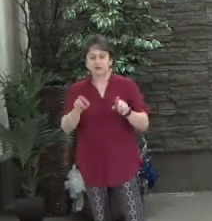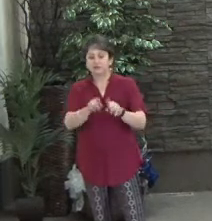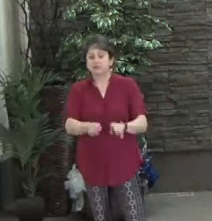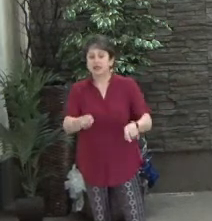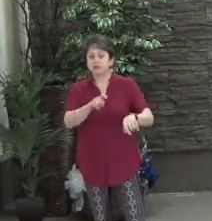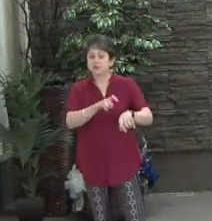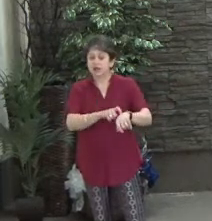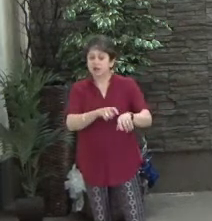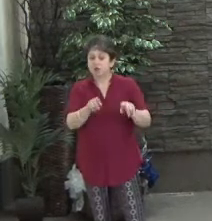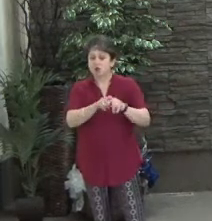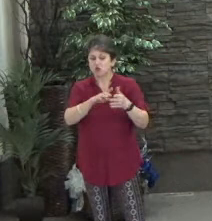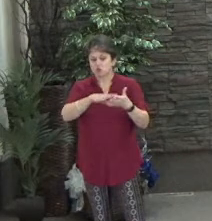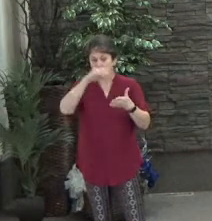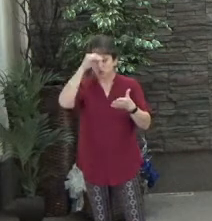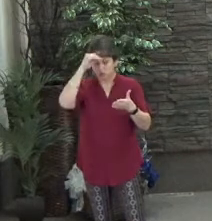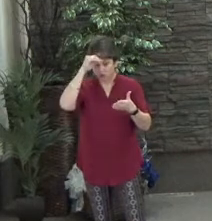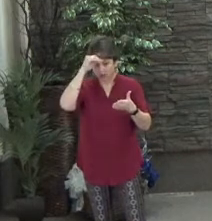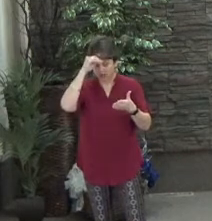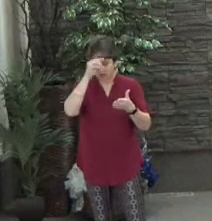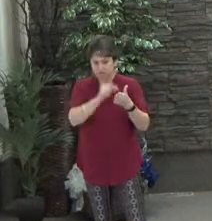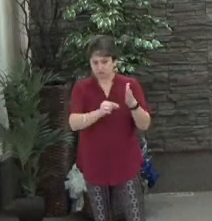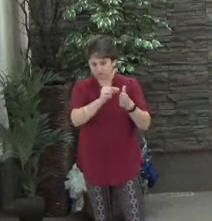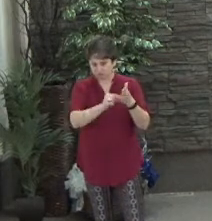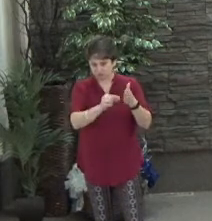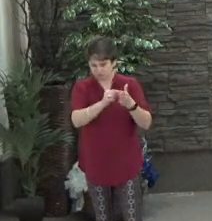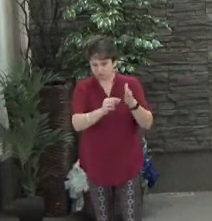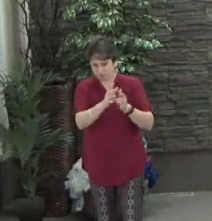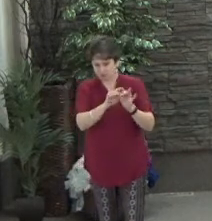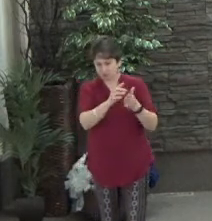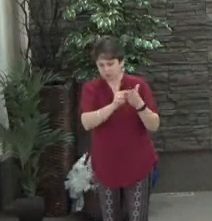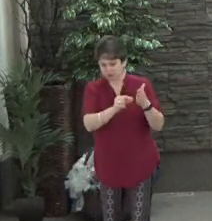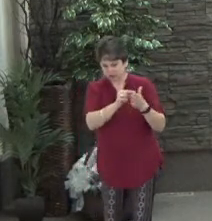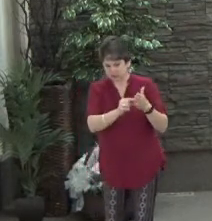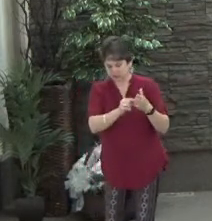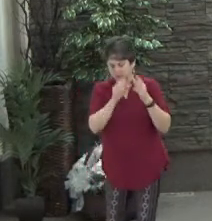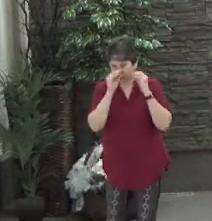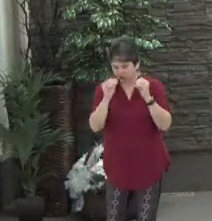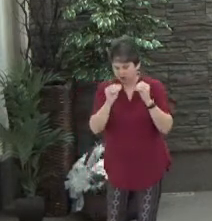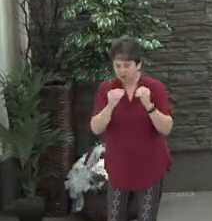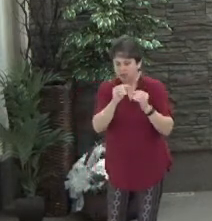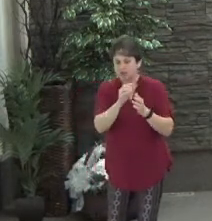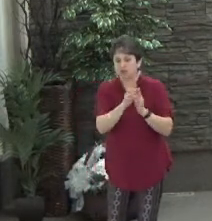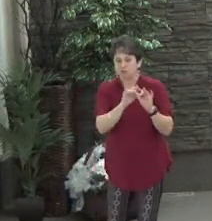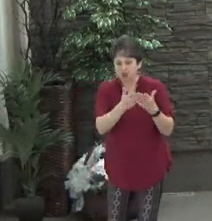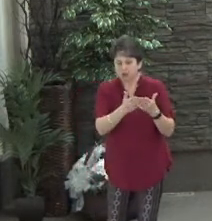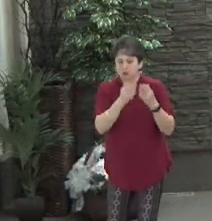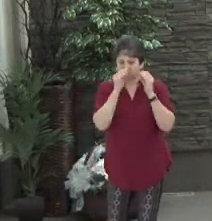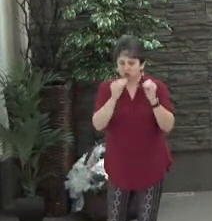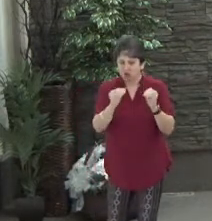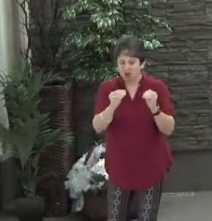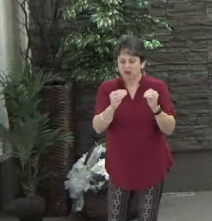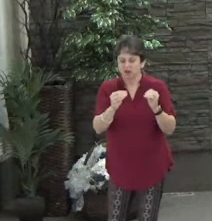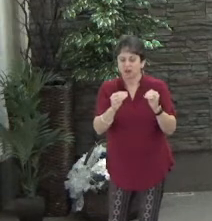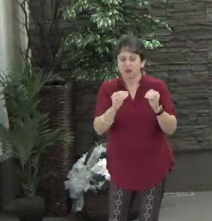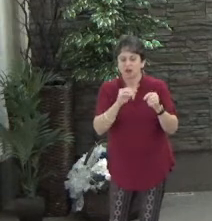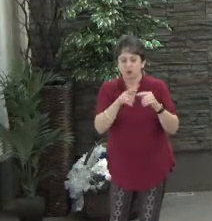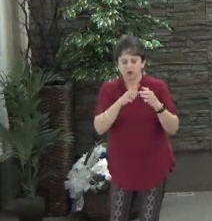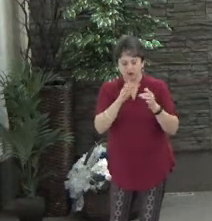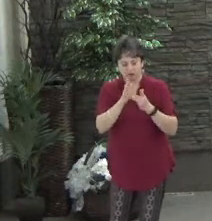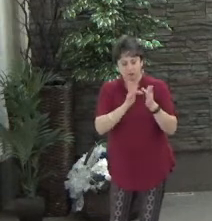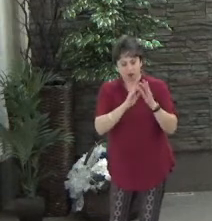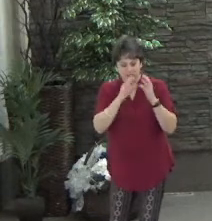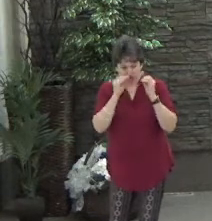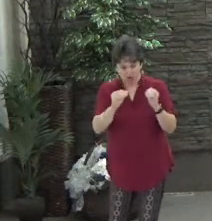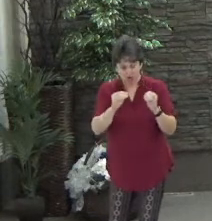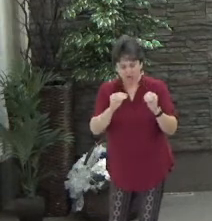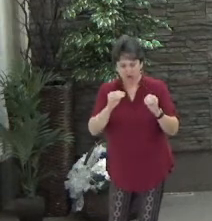they were also learning Scripture. Scripture was being taught, and as Scripture was being taught, lives were being shaped and were being made